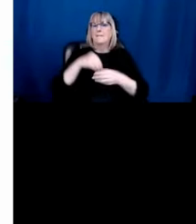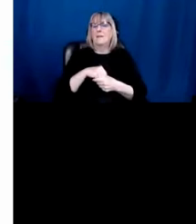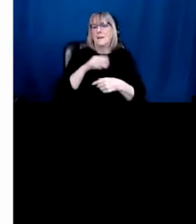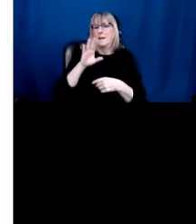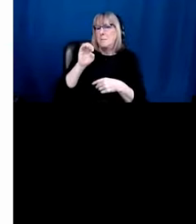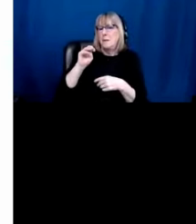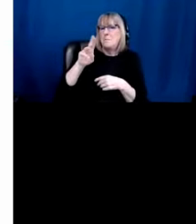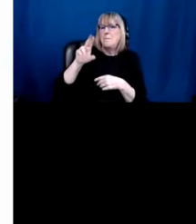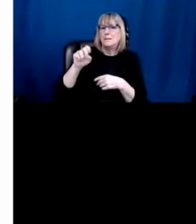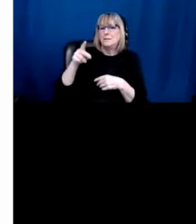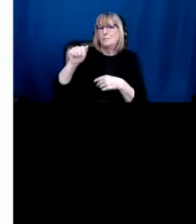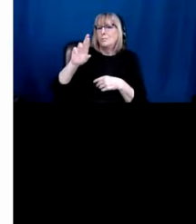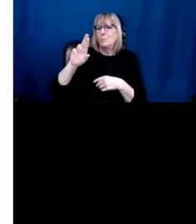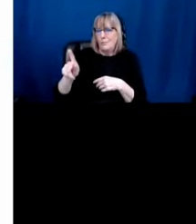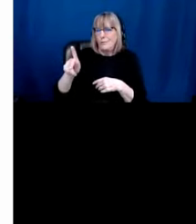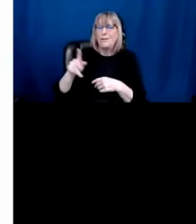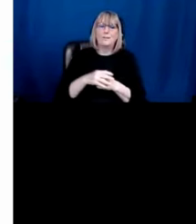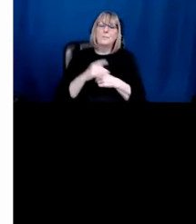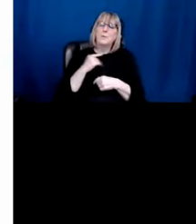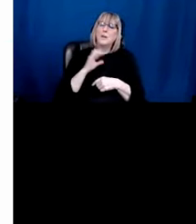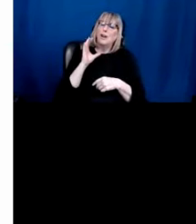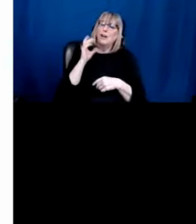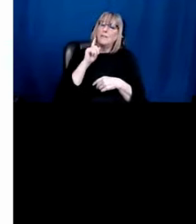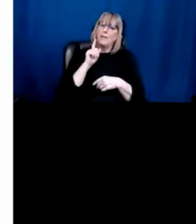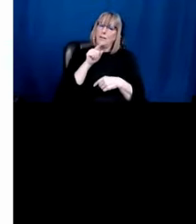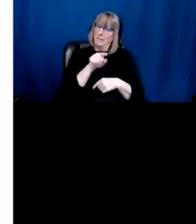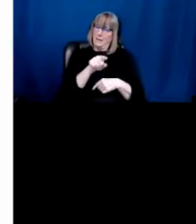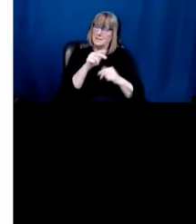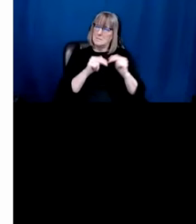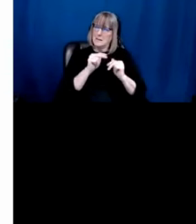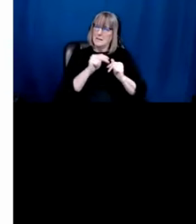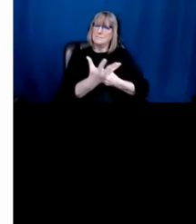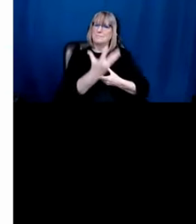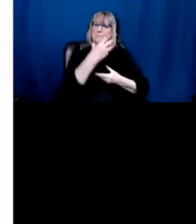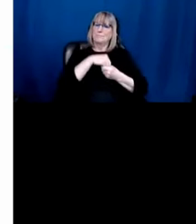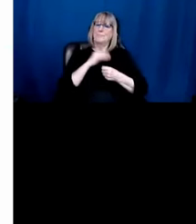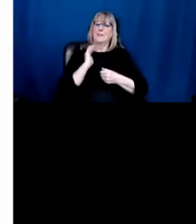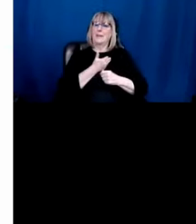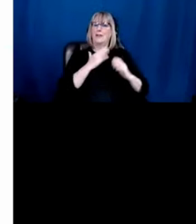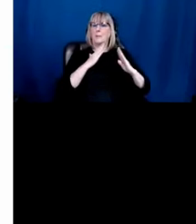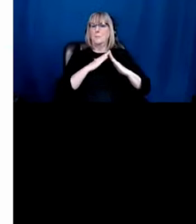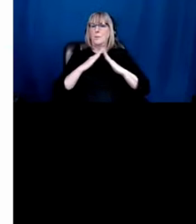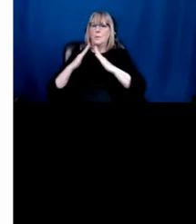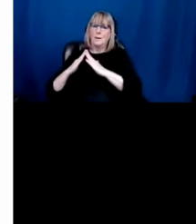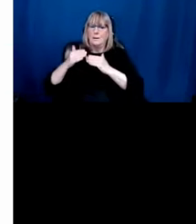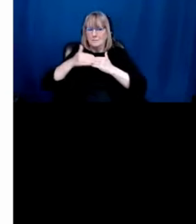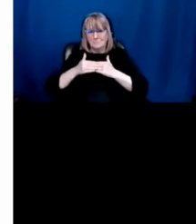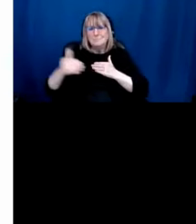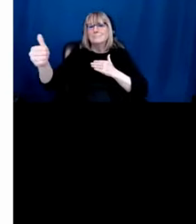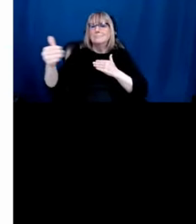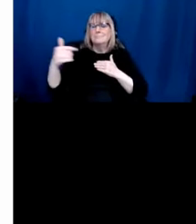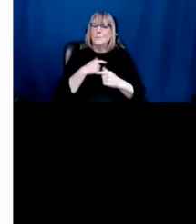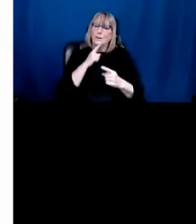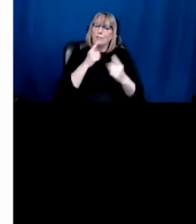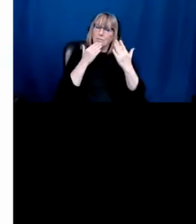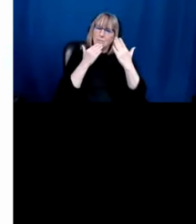is part of the new North community. So we're looking forward to this building being a part of our community. Estamos emocionados